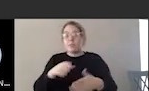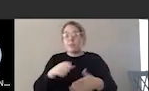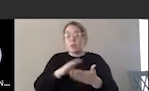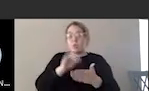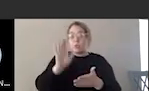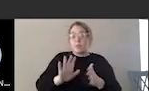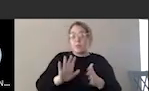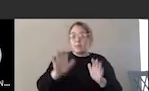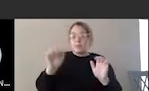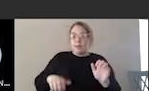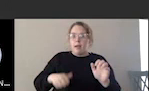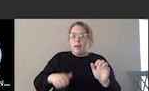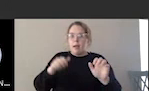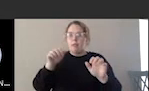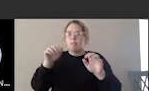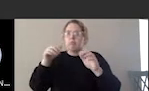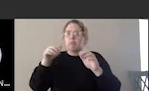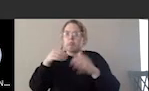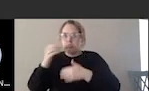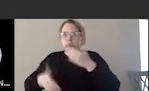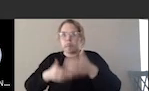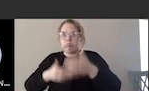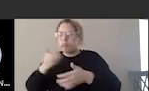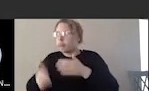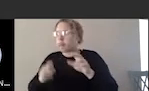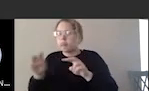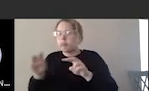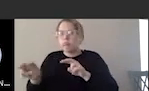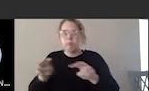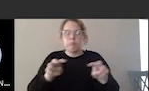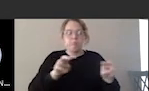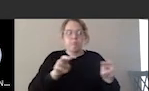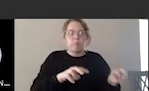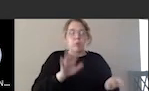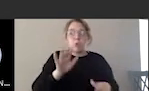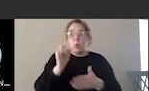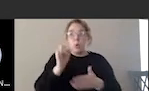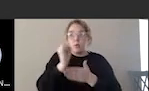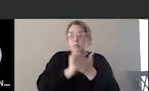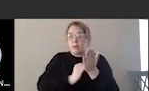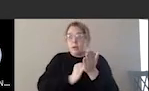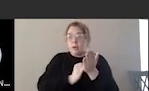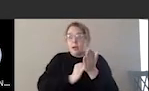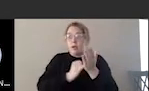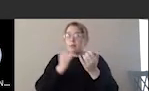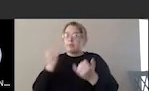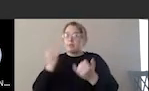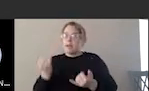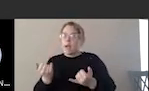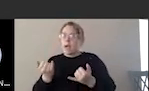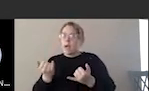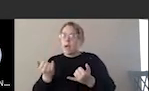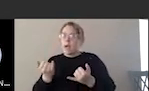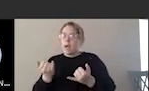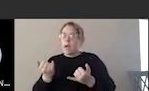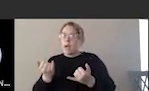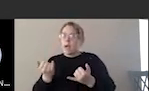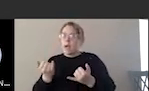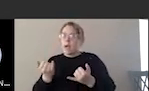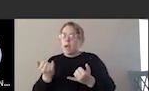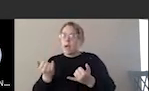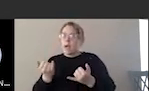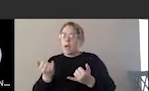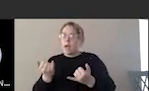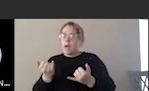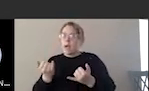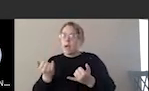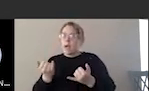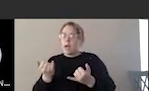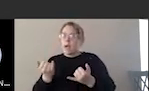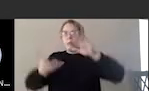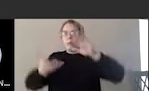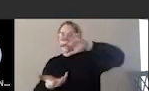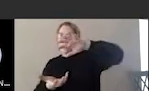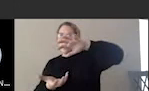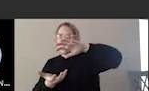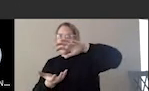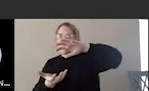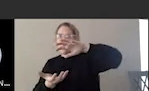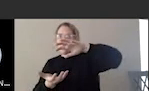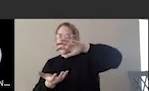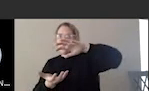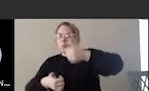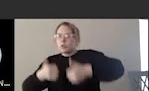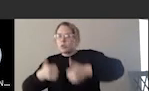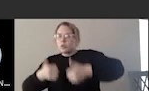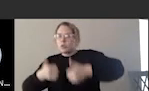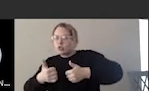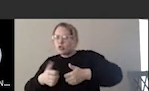process and say, okay, here's your design. Now, which orientation do you want to print this at? Do you want to print it on this side or this